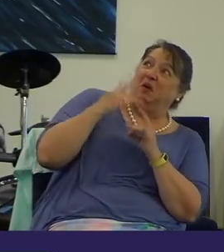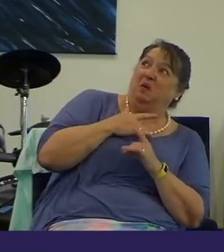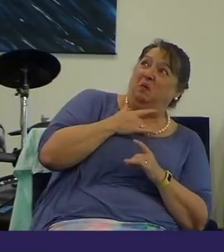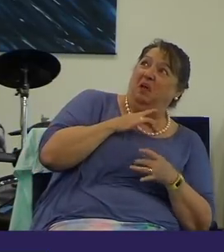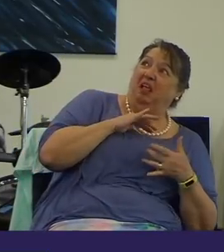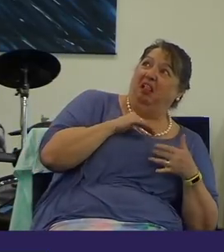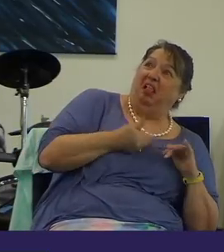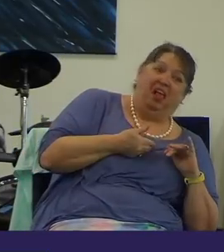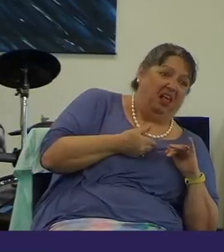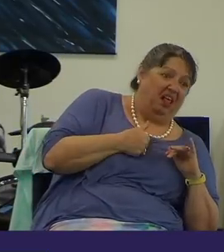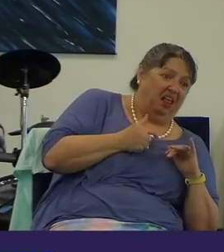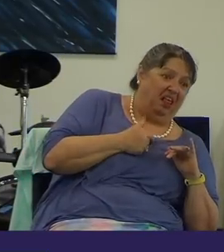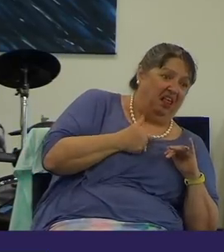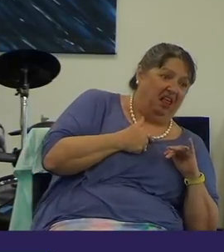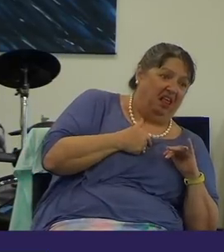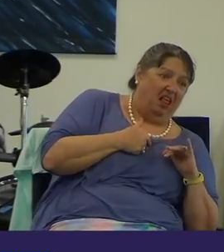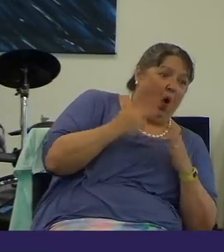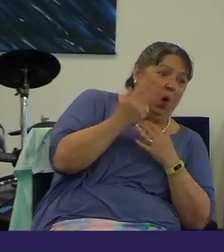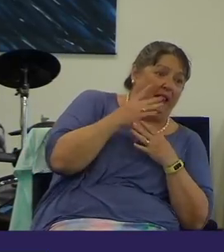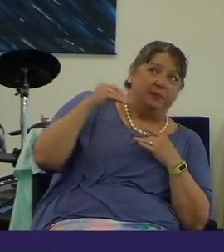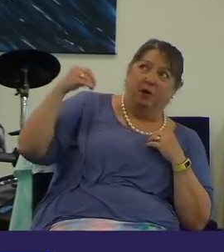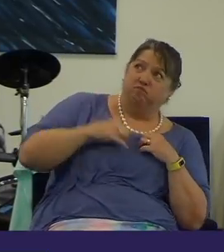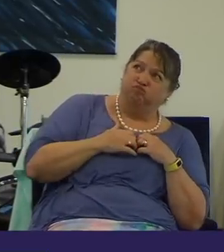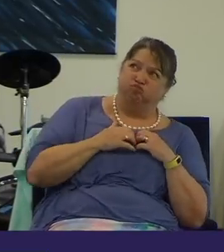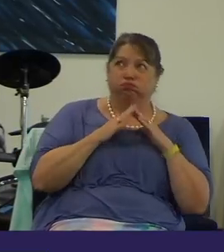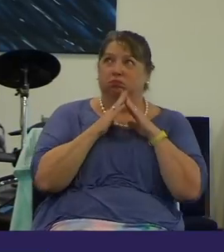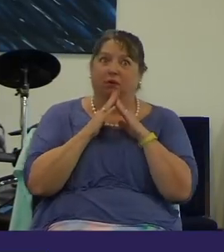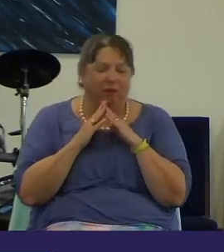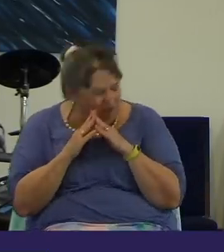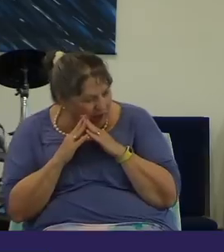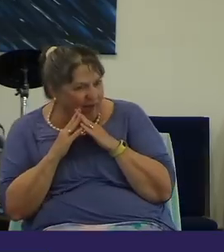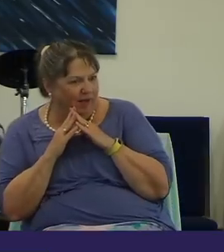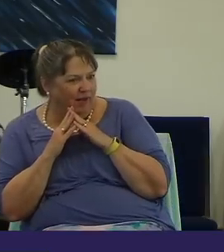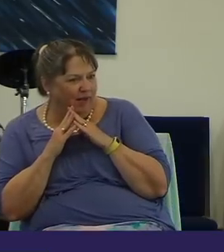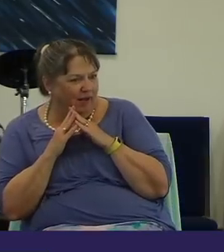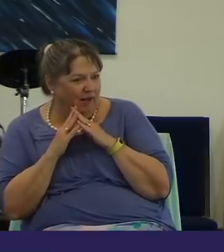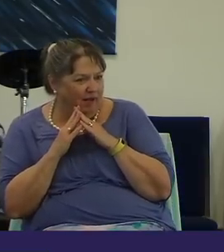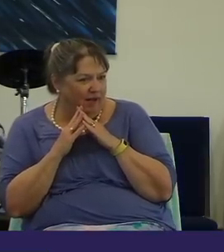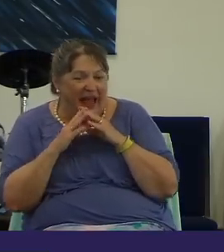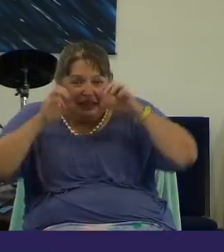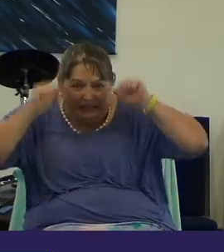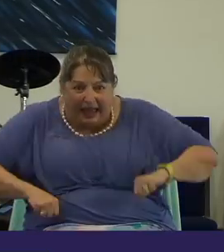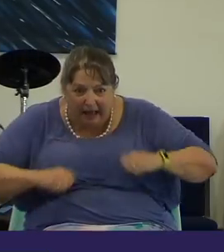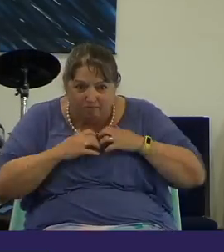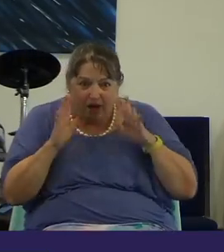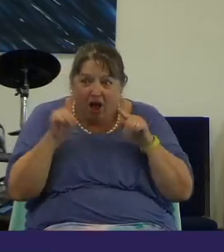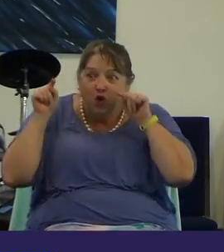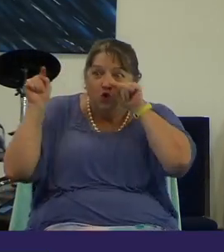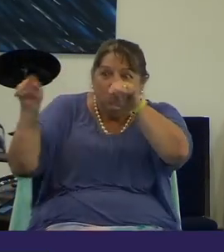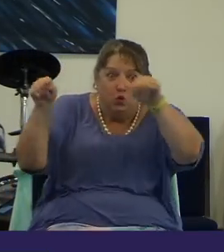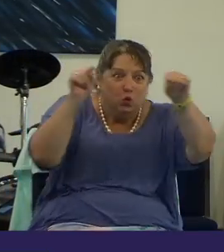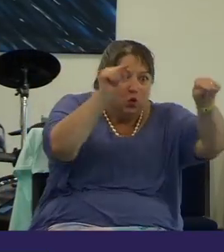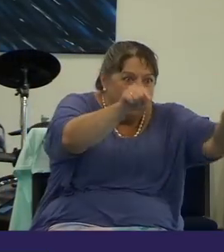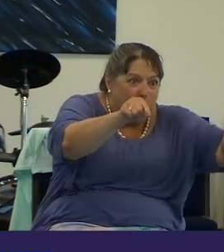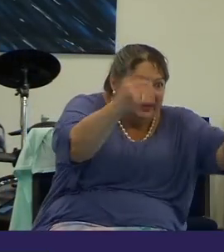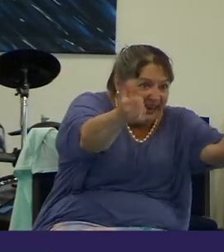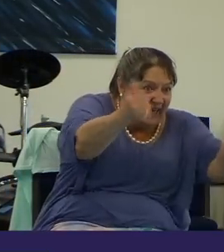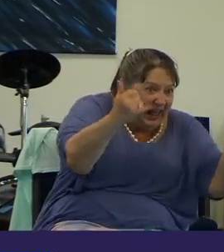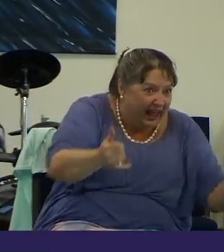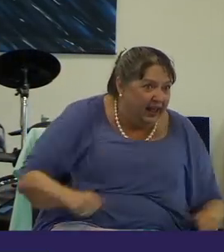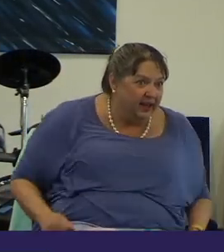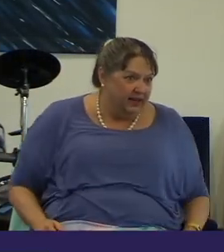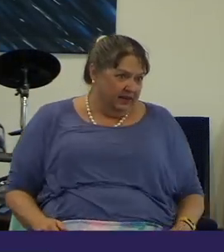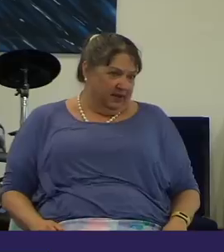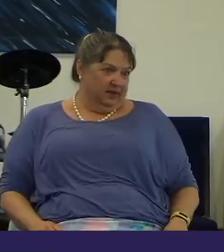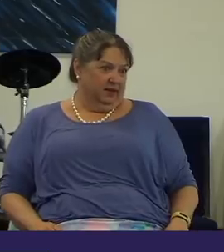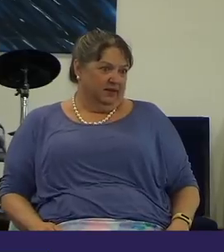dead. The resurrected Christ, the Spirit of the Lord, is here to raise up people. Lives. Listen, there